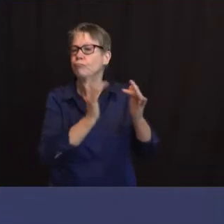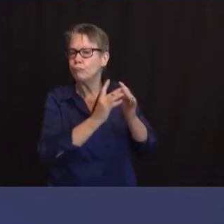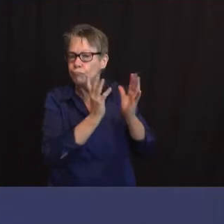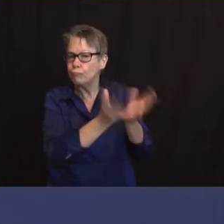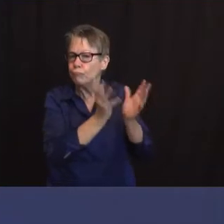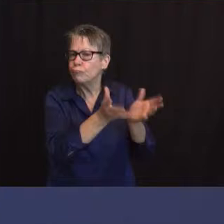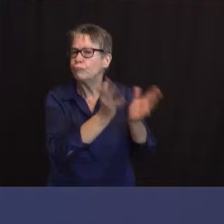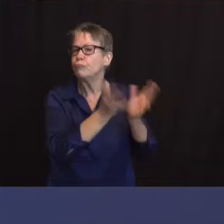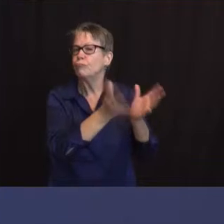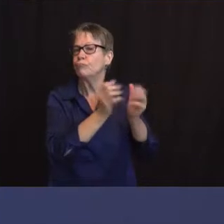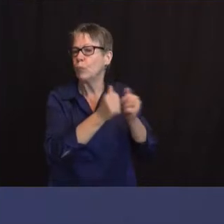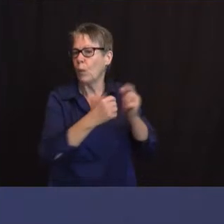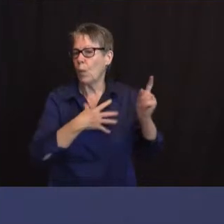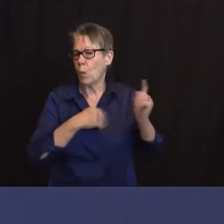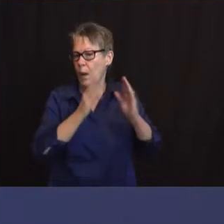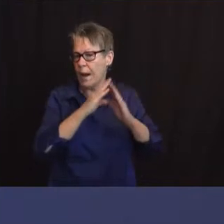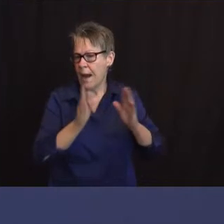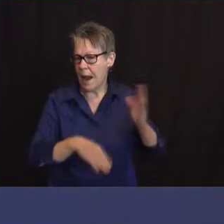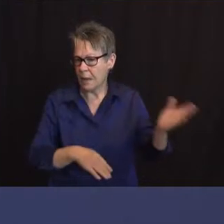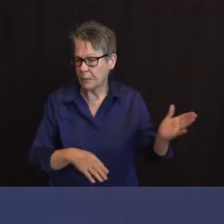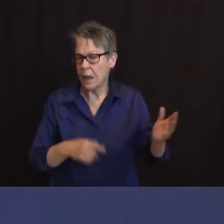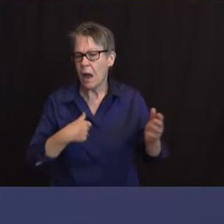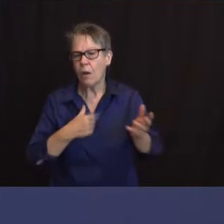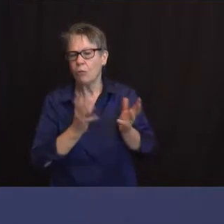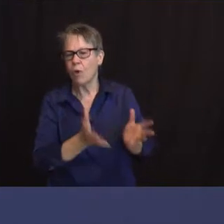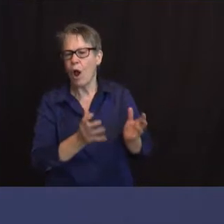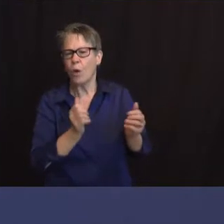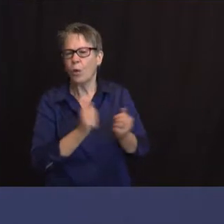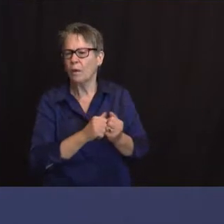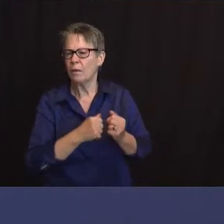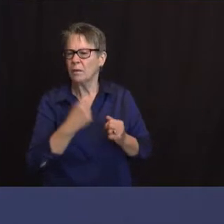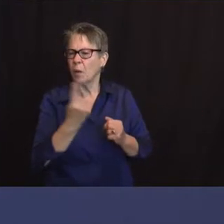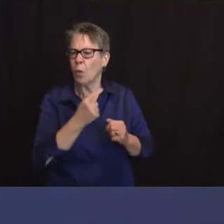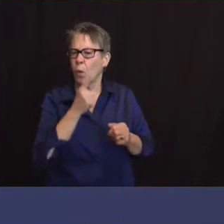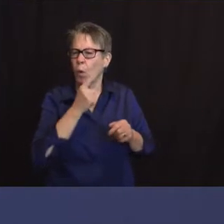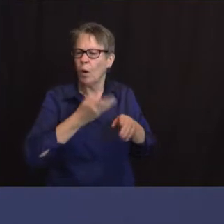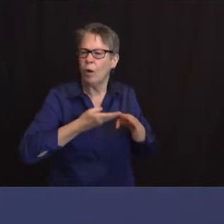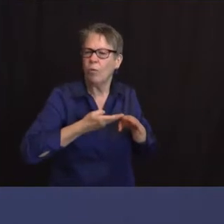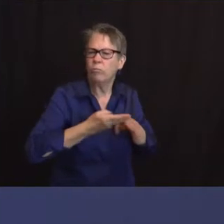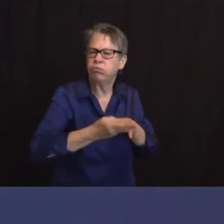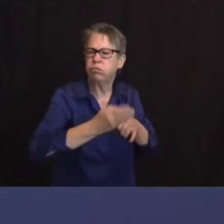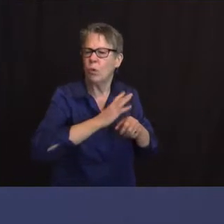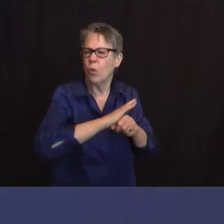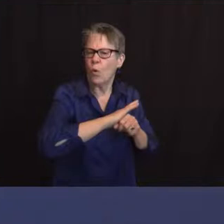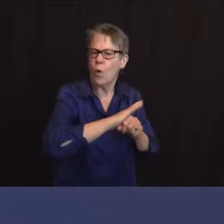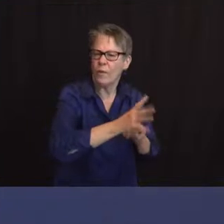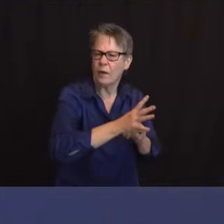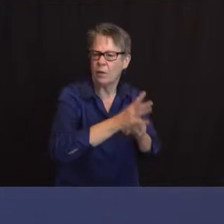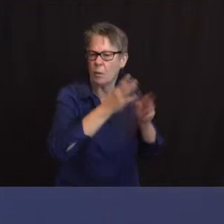exact title is. A guy we've known a long time and doing a great job. I spoke to him on Saturday afternoon.